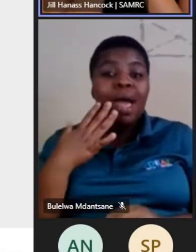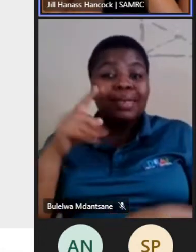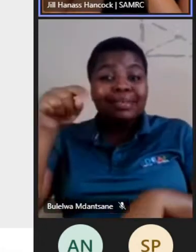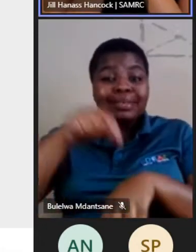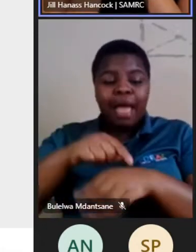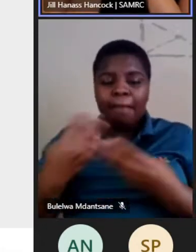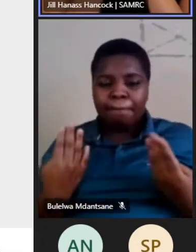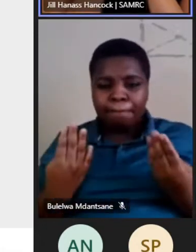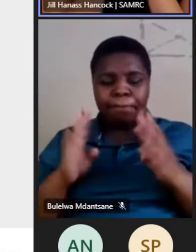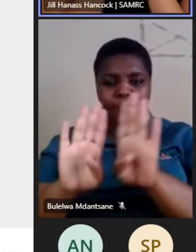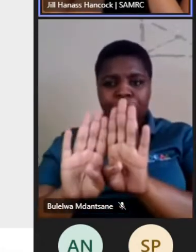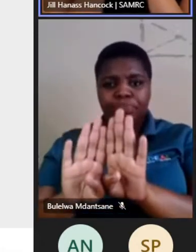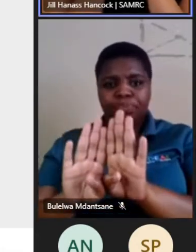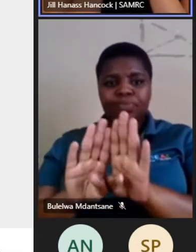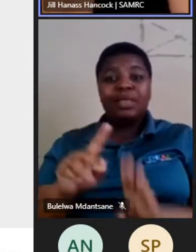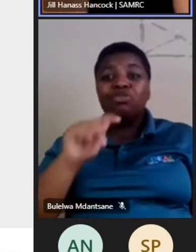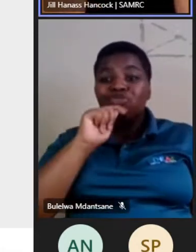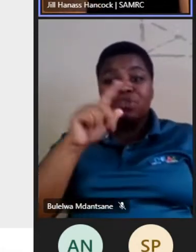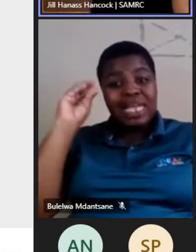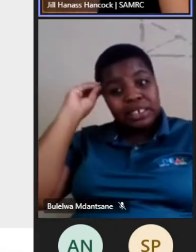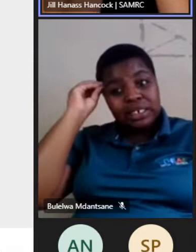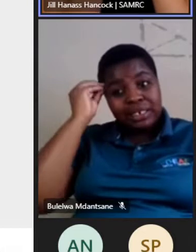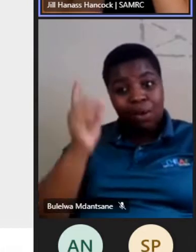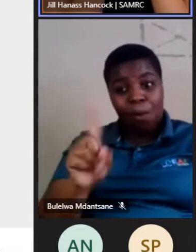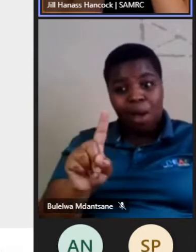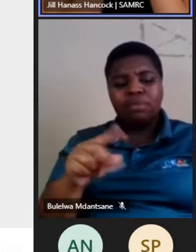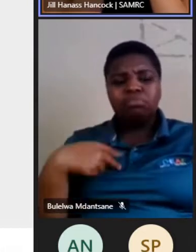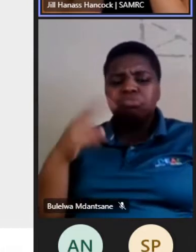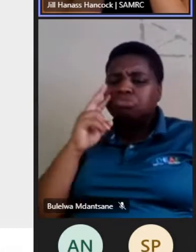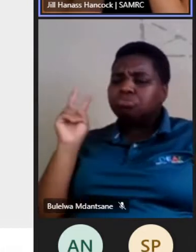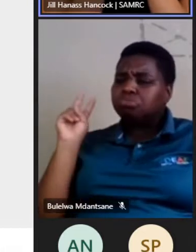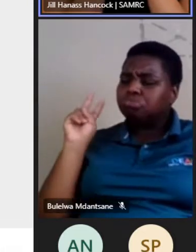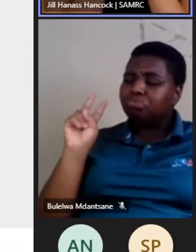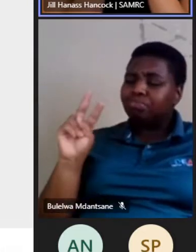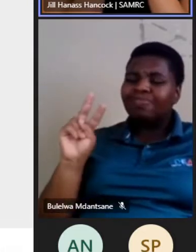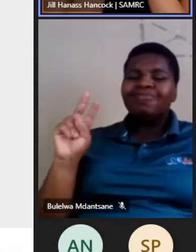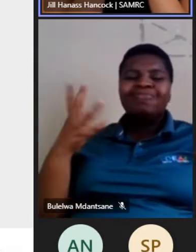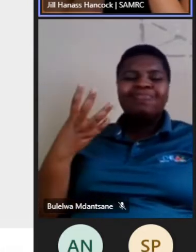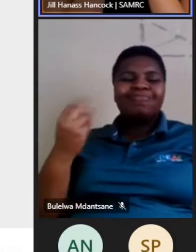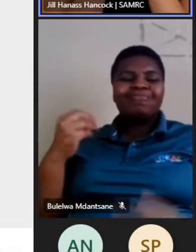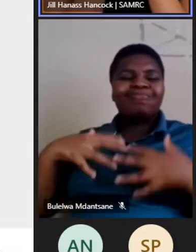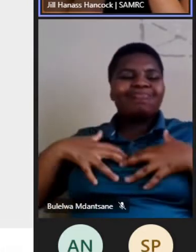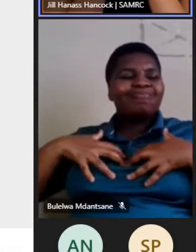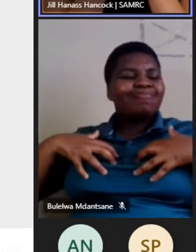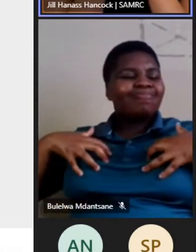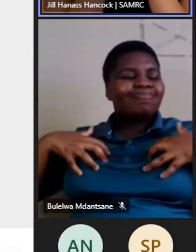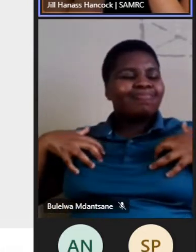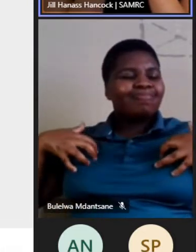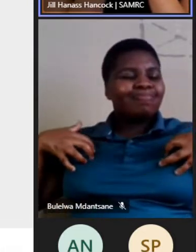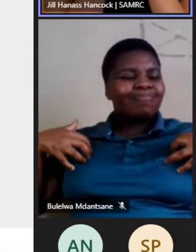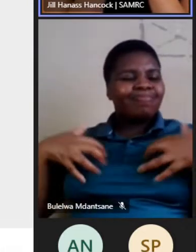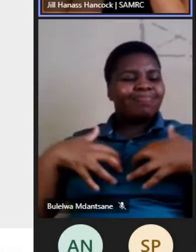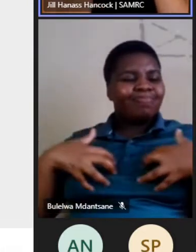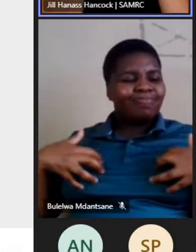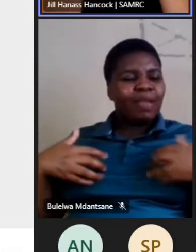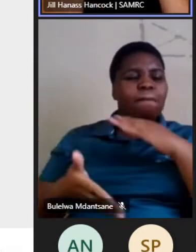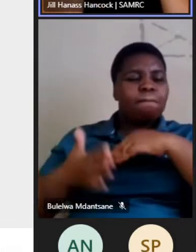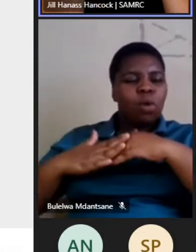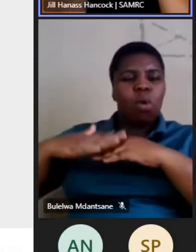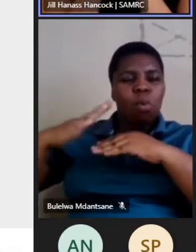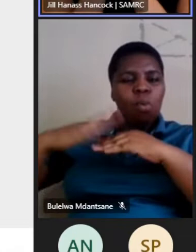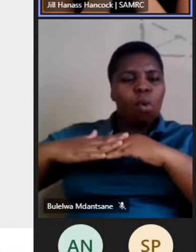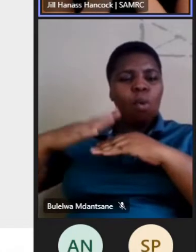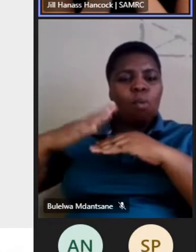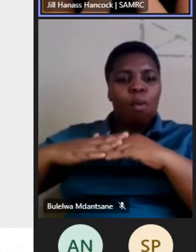What is interesting is that they also reflected on the anxiety and the lack of information about COVID, and the importance of